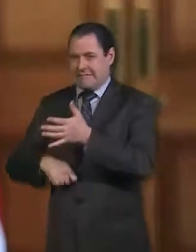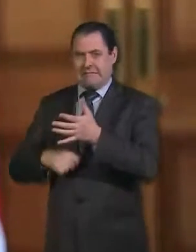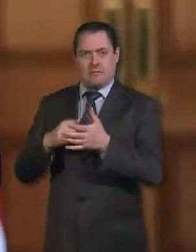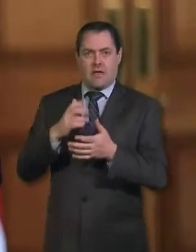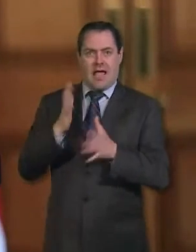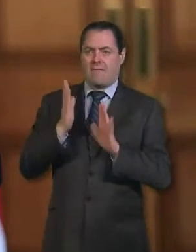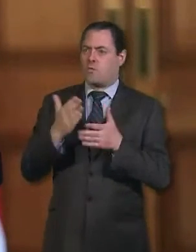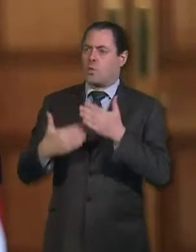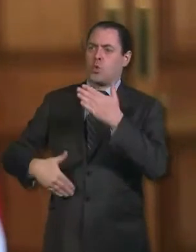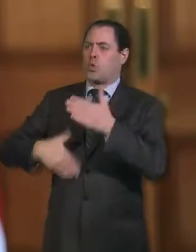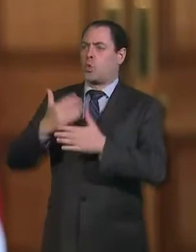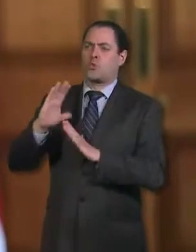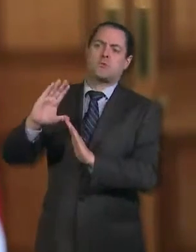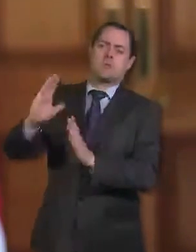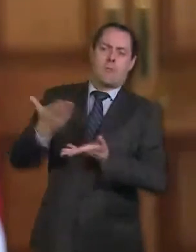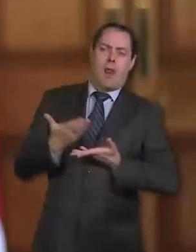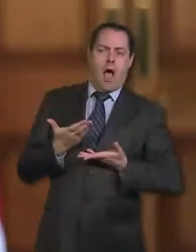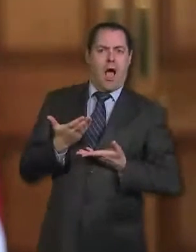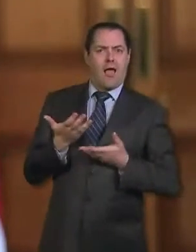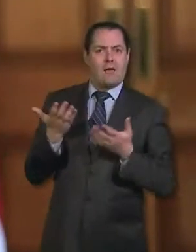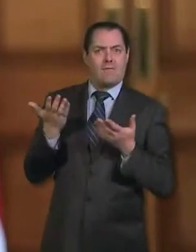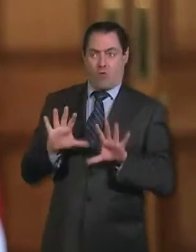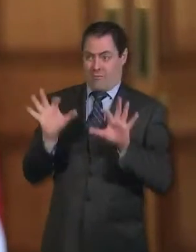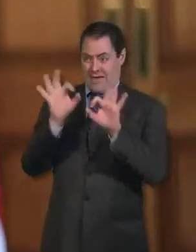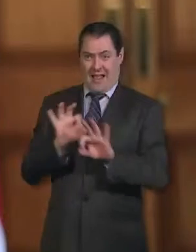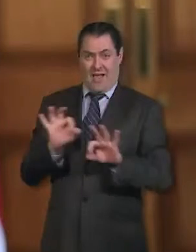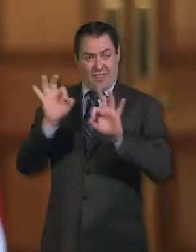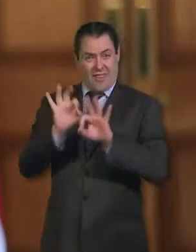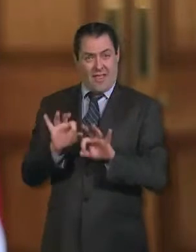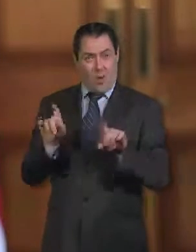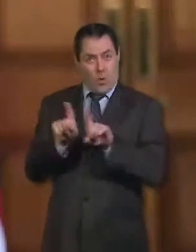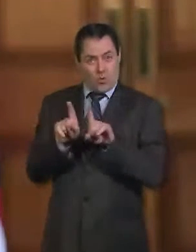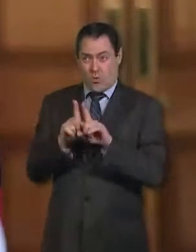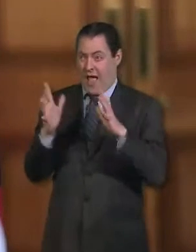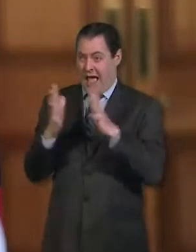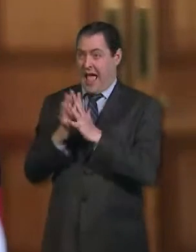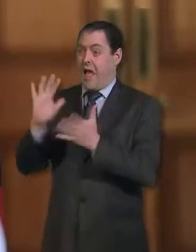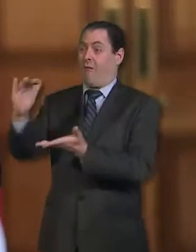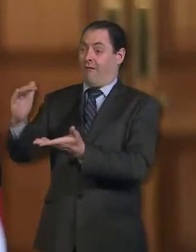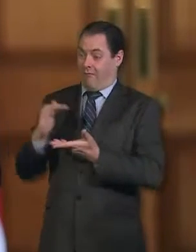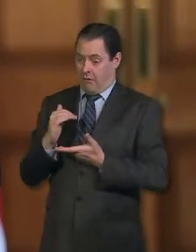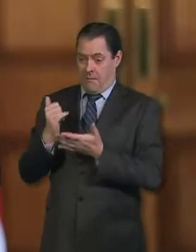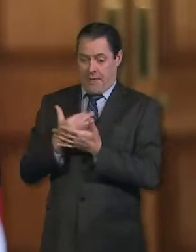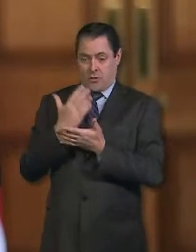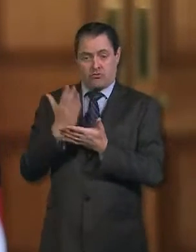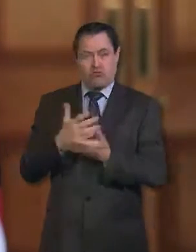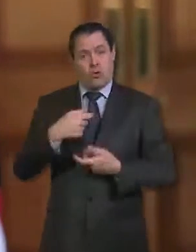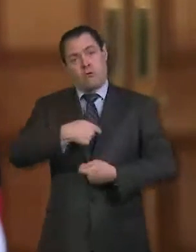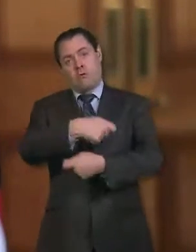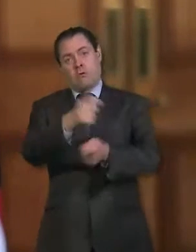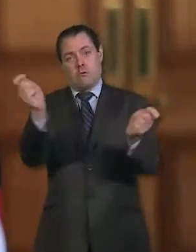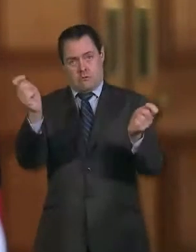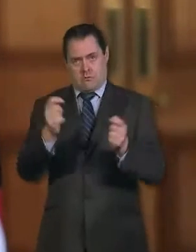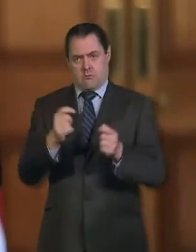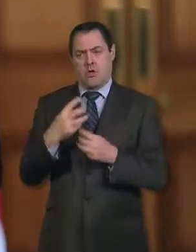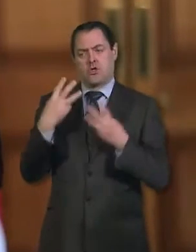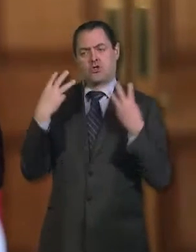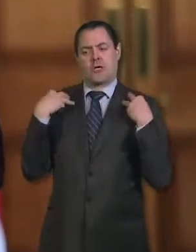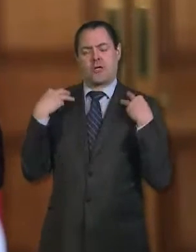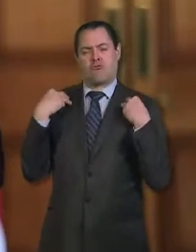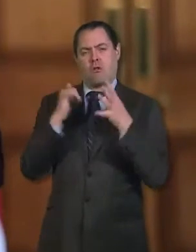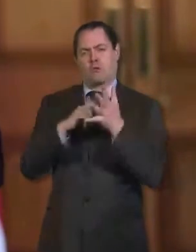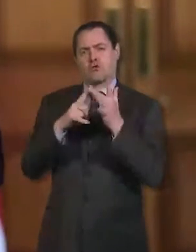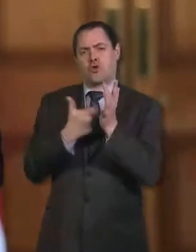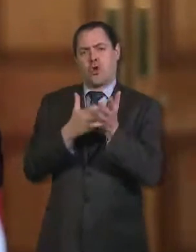of course the operational challenge of delivery. General Sir Nick Carter, Chief of the Defence Staff, said himself this